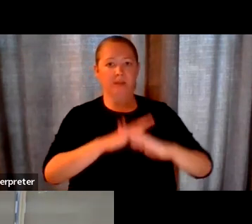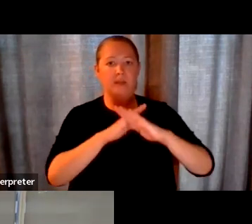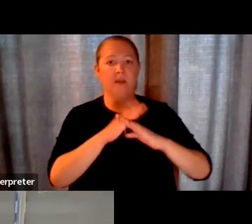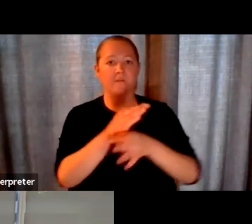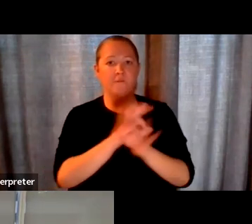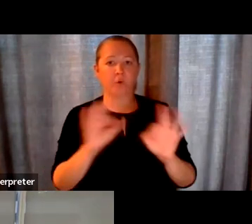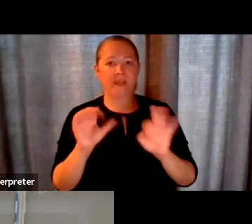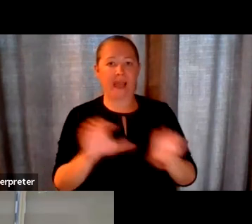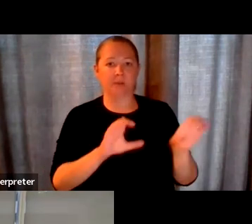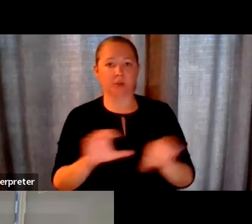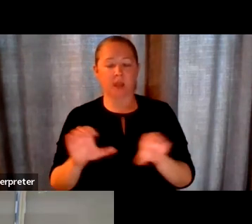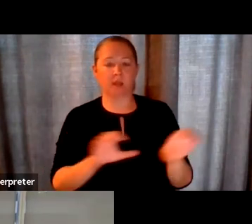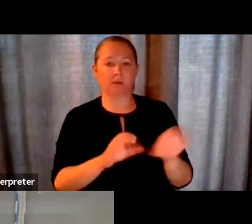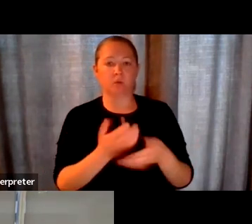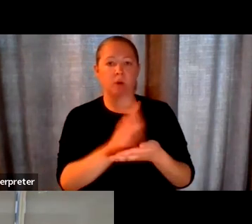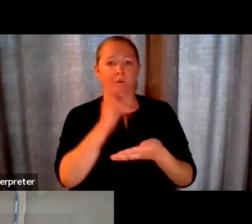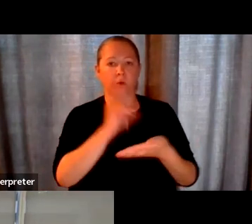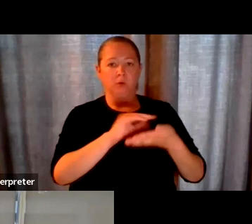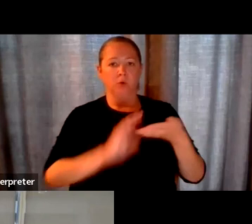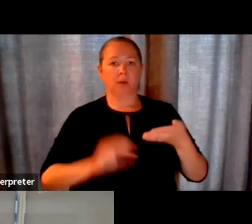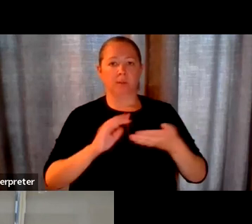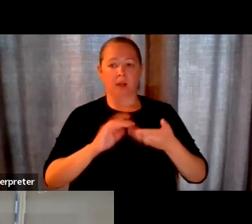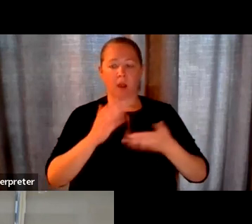based on that precedent, based on that balancing test and what the